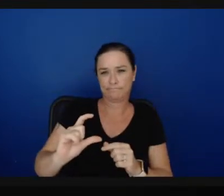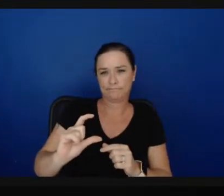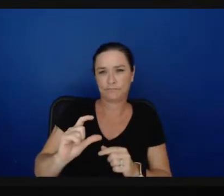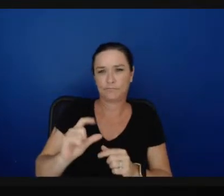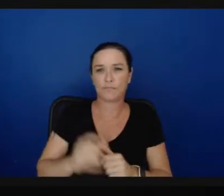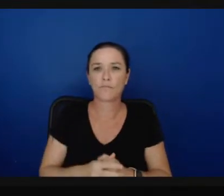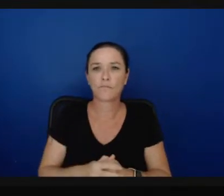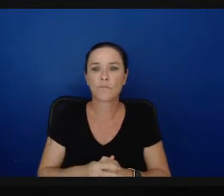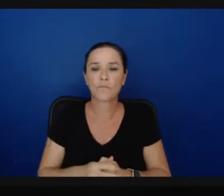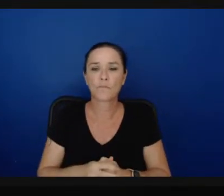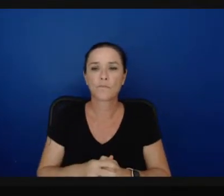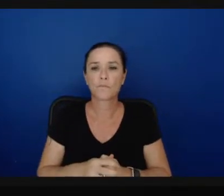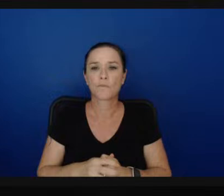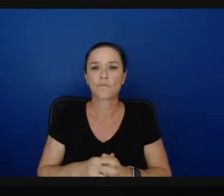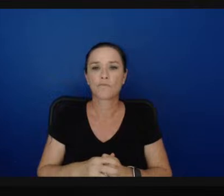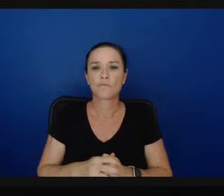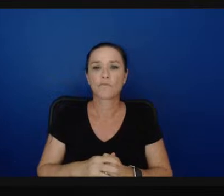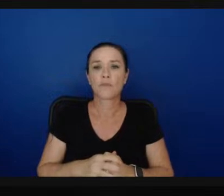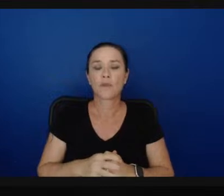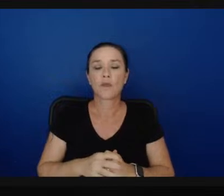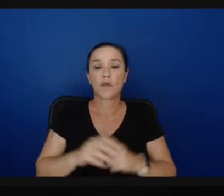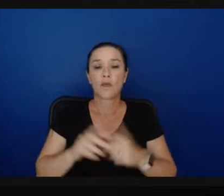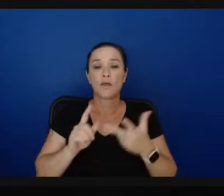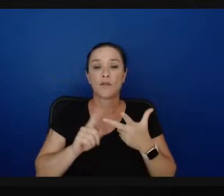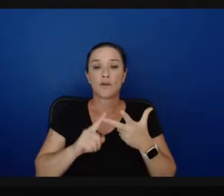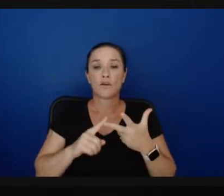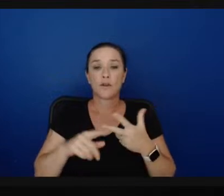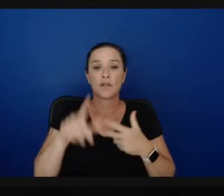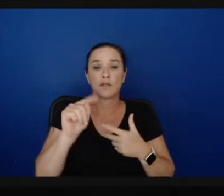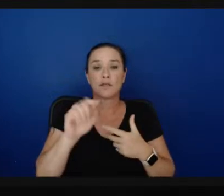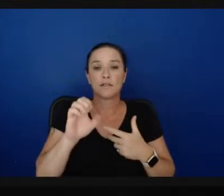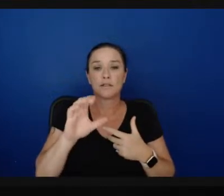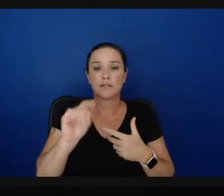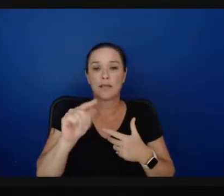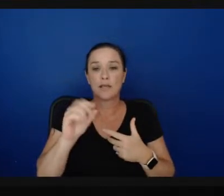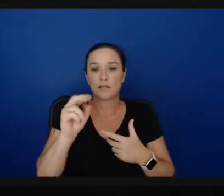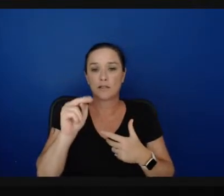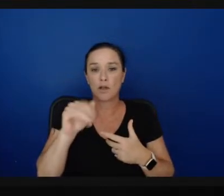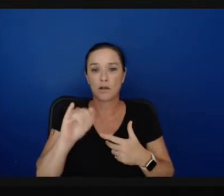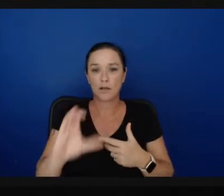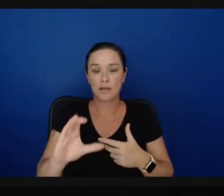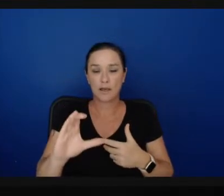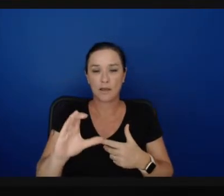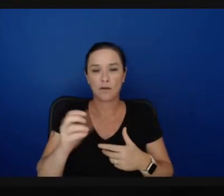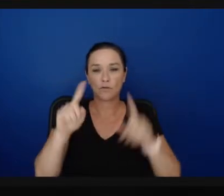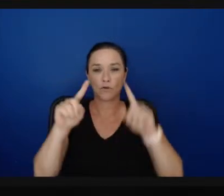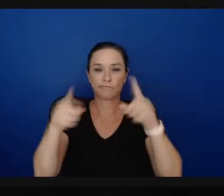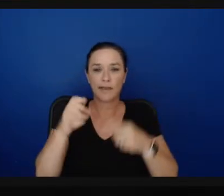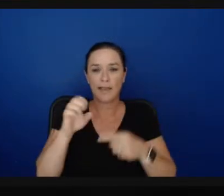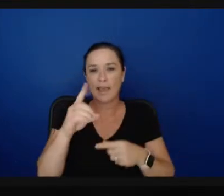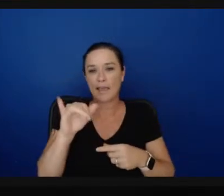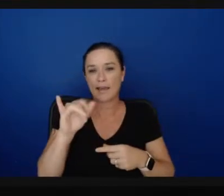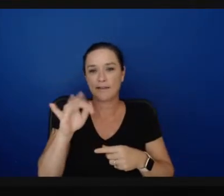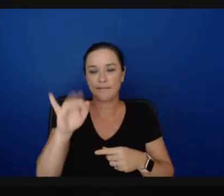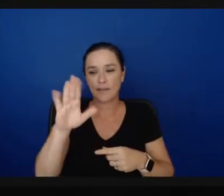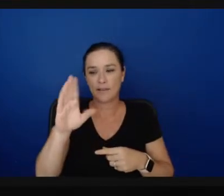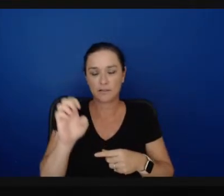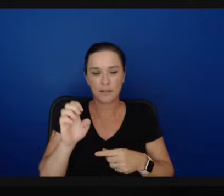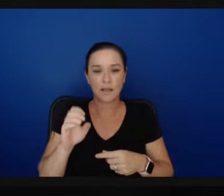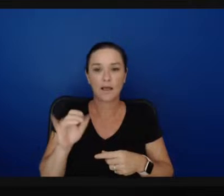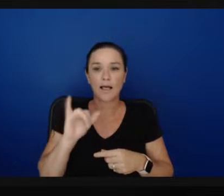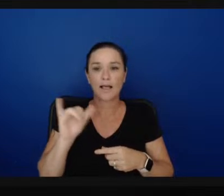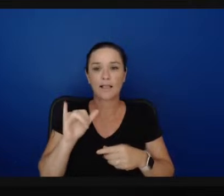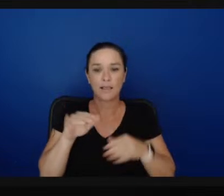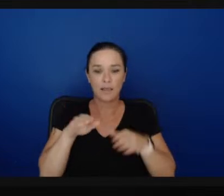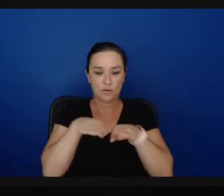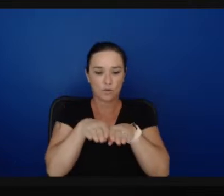there. The third one is this tectonic. Here it's labeled edifice as well. That's stuff like the south flank